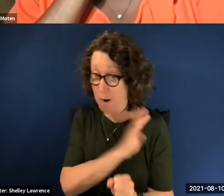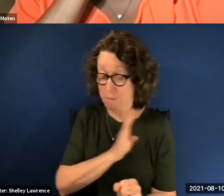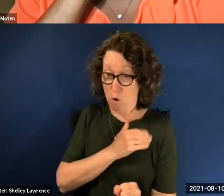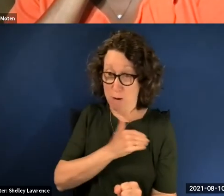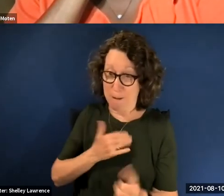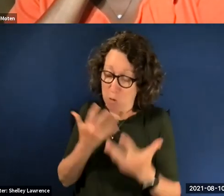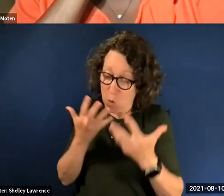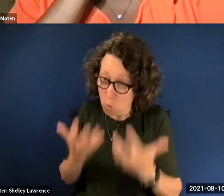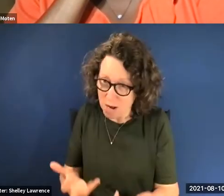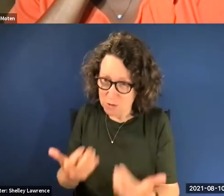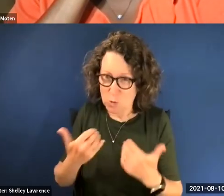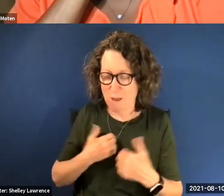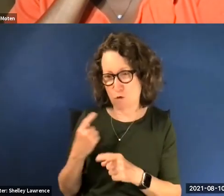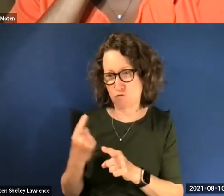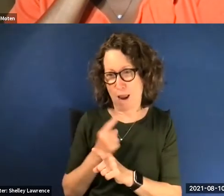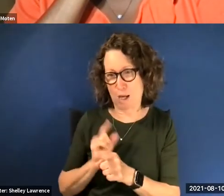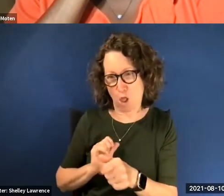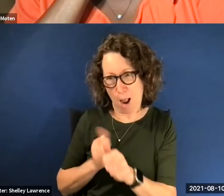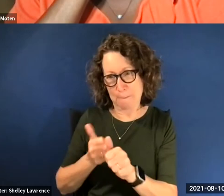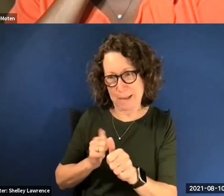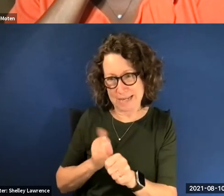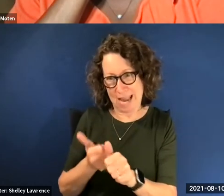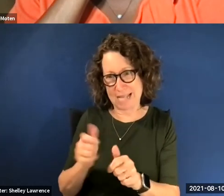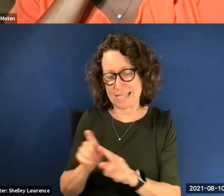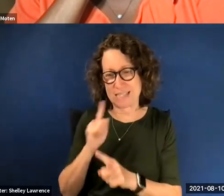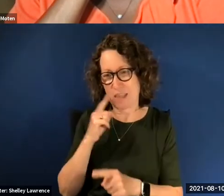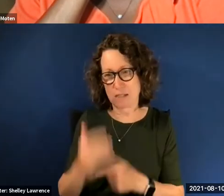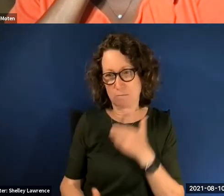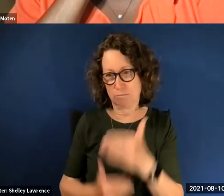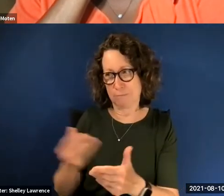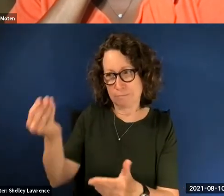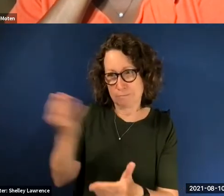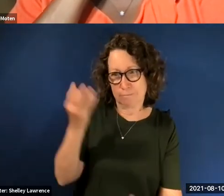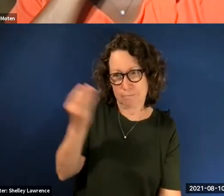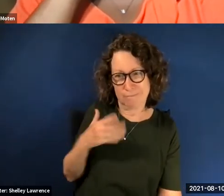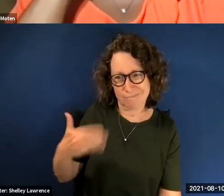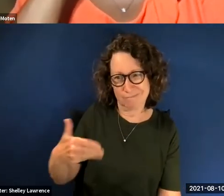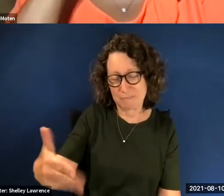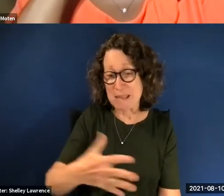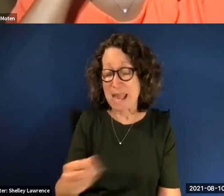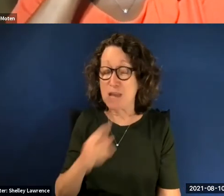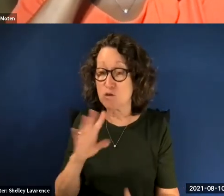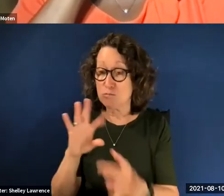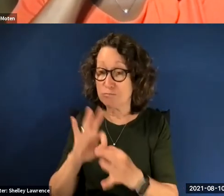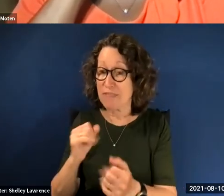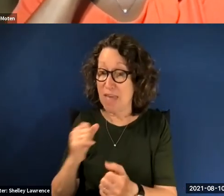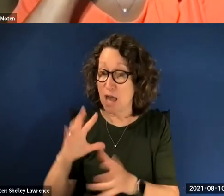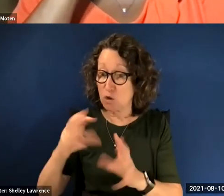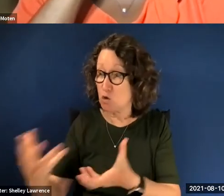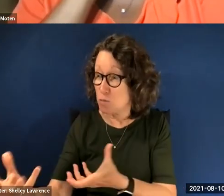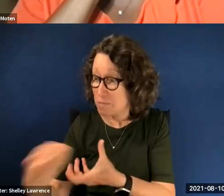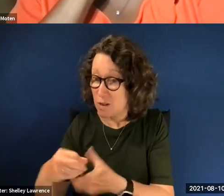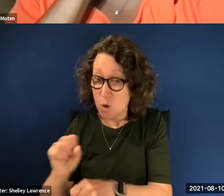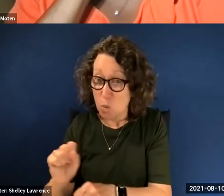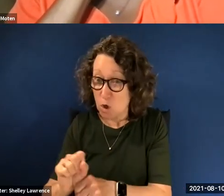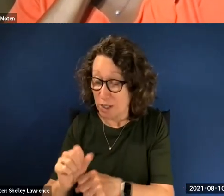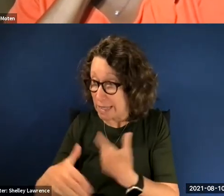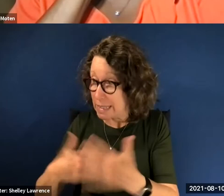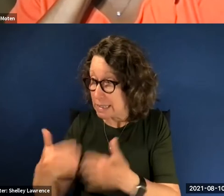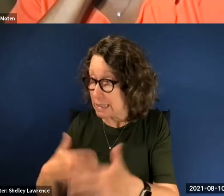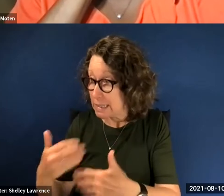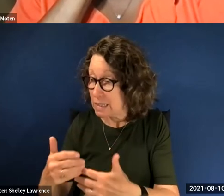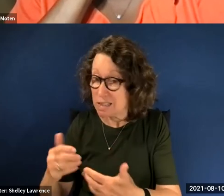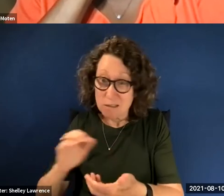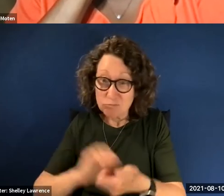would like to have regular updates as things move forward here and to re-engage that group that was working hand